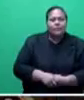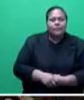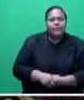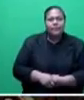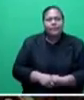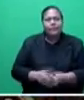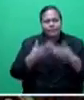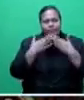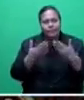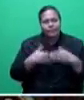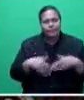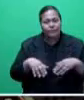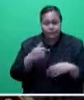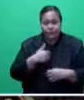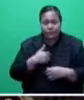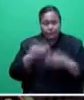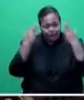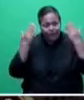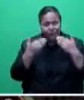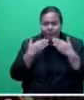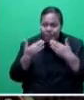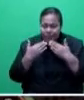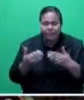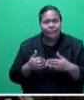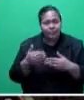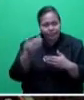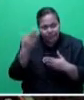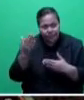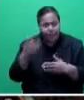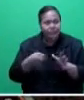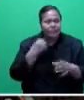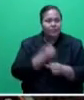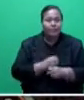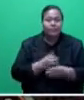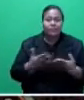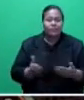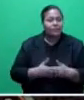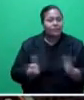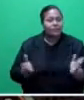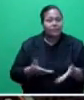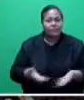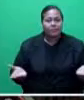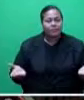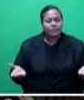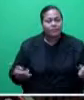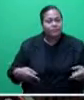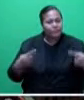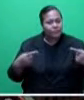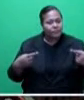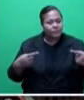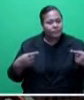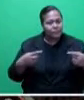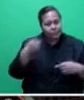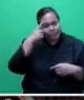I thank the Honourable Attorney General. The floor is now open for debate on this motion. You